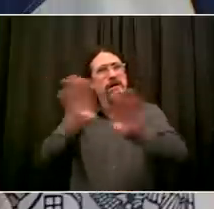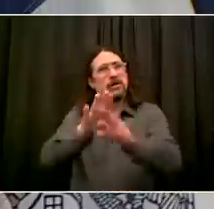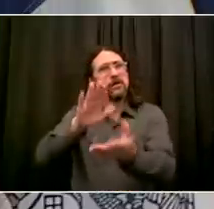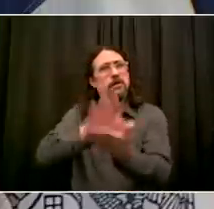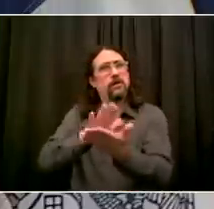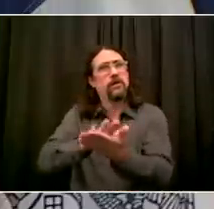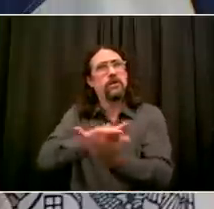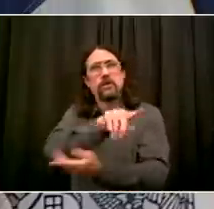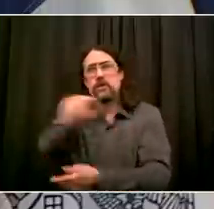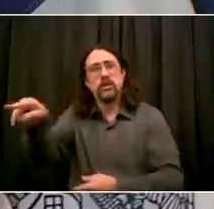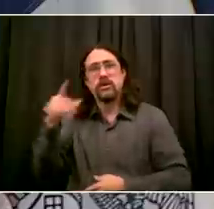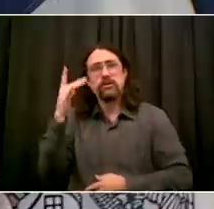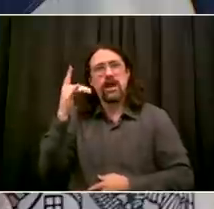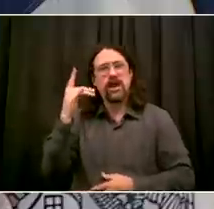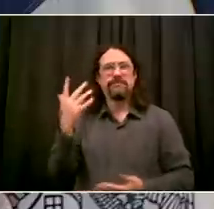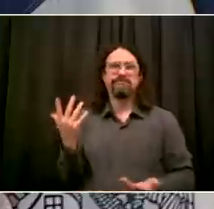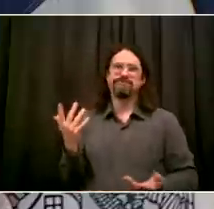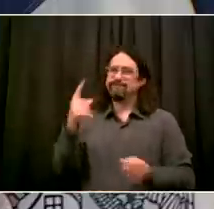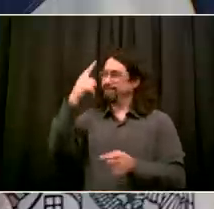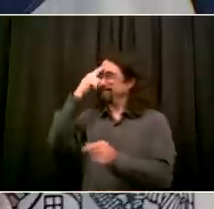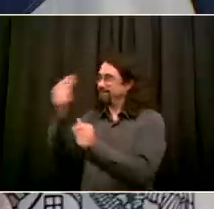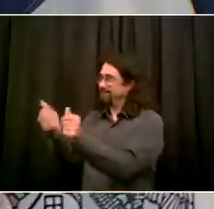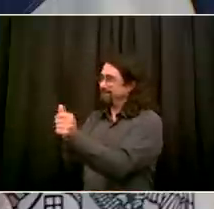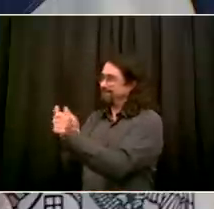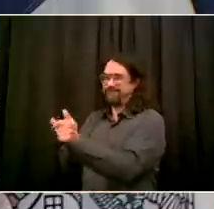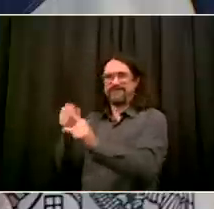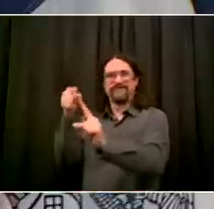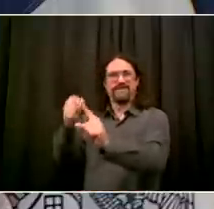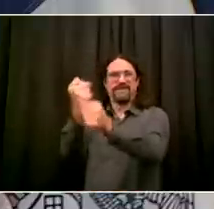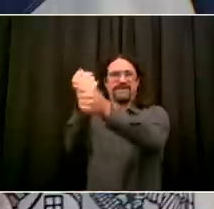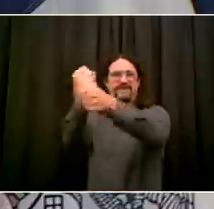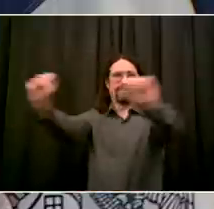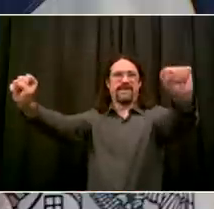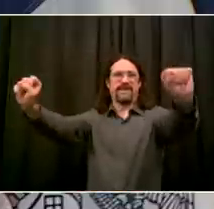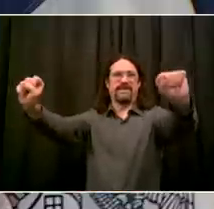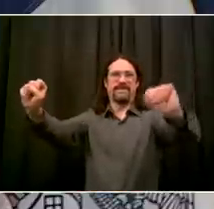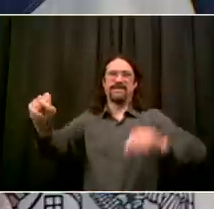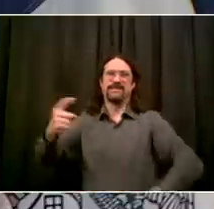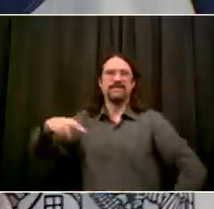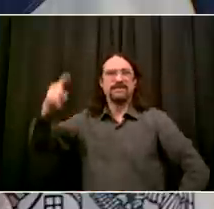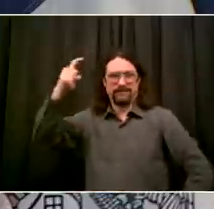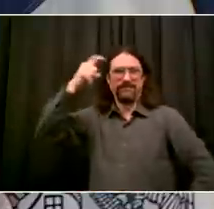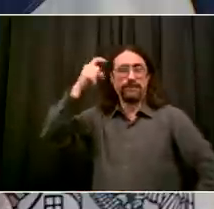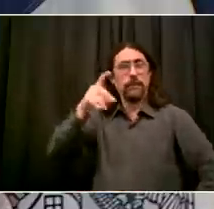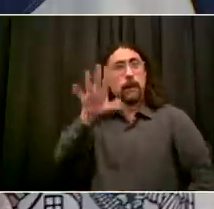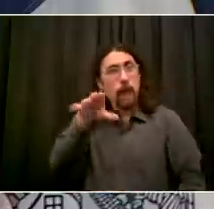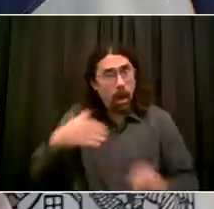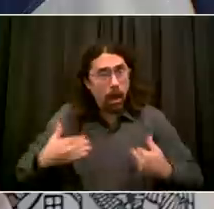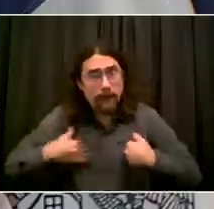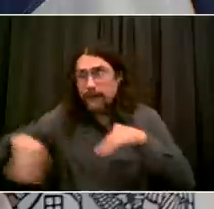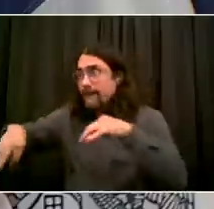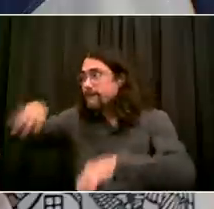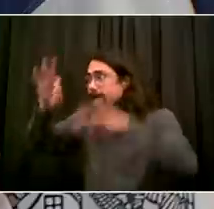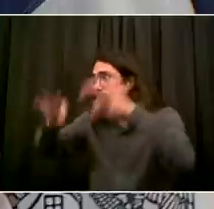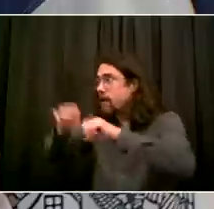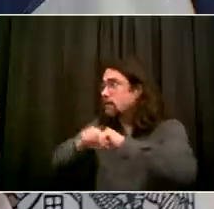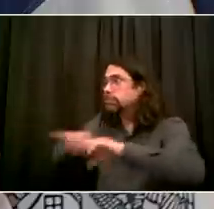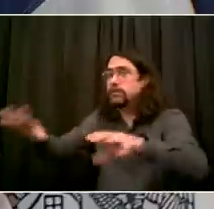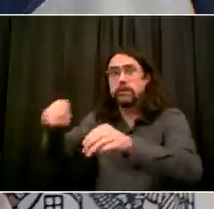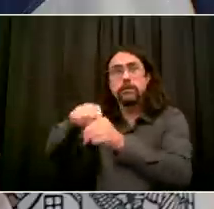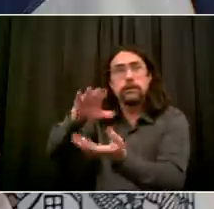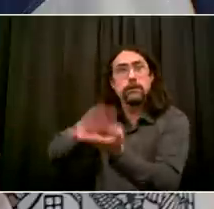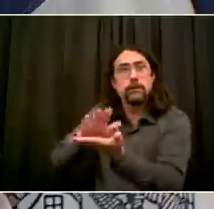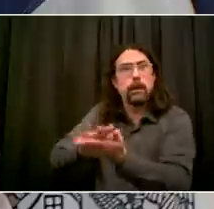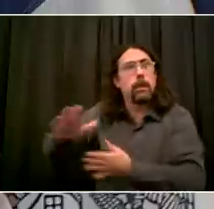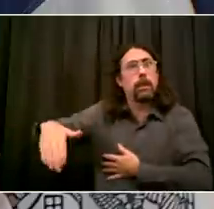are not seeing any unusual problems, anything out of the ordinary in our schools, thank God. And we continue to do testing